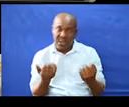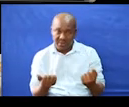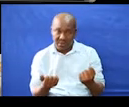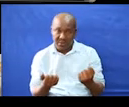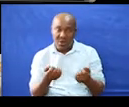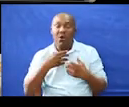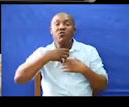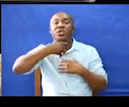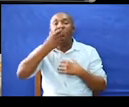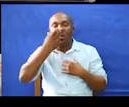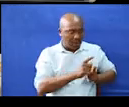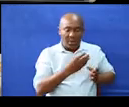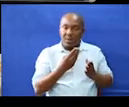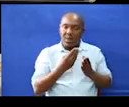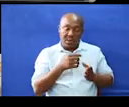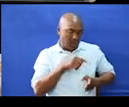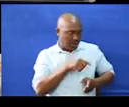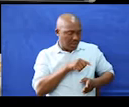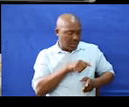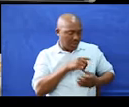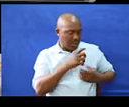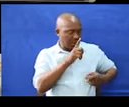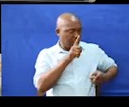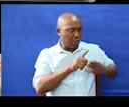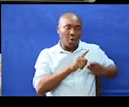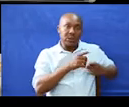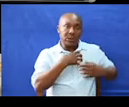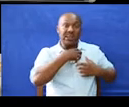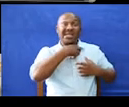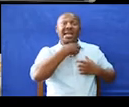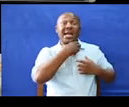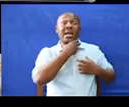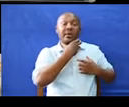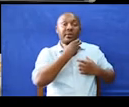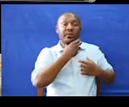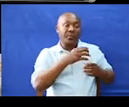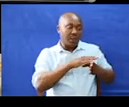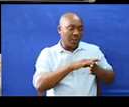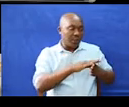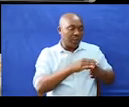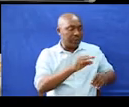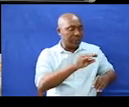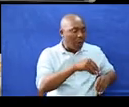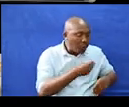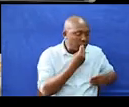short-necked giraffe, and these short-necked giraffe used to eat the